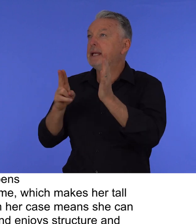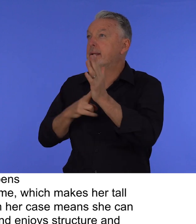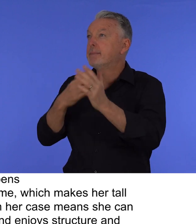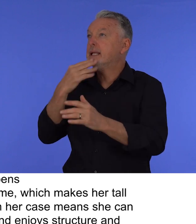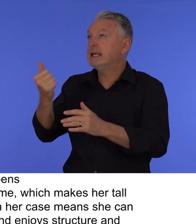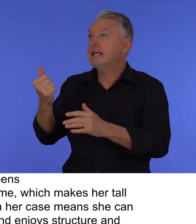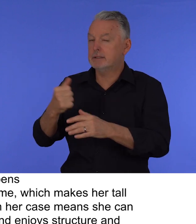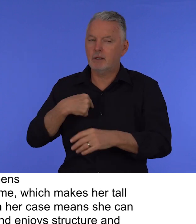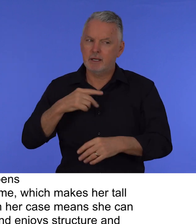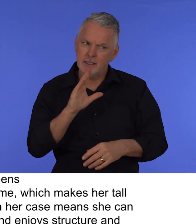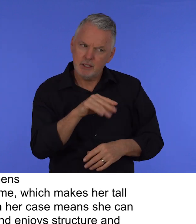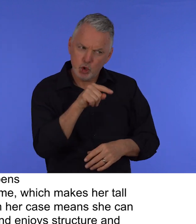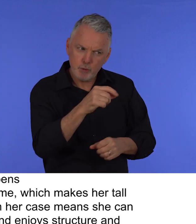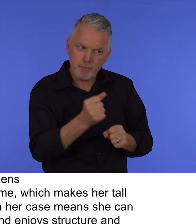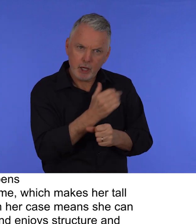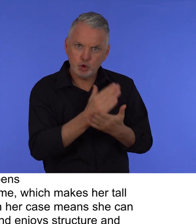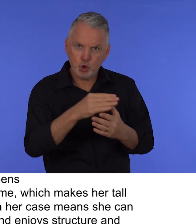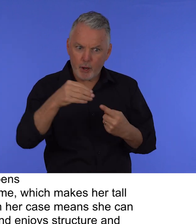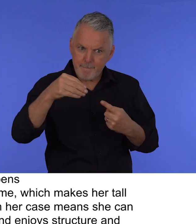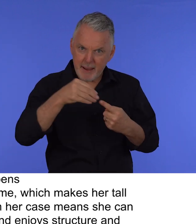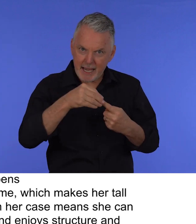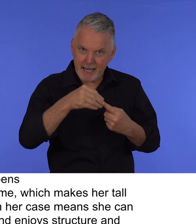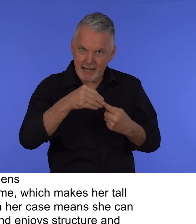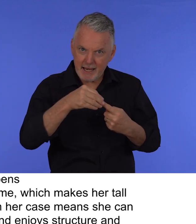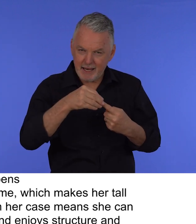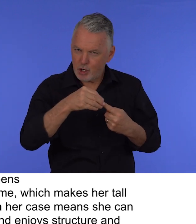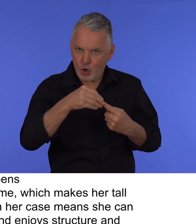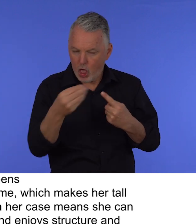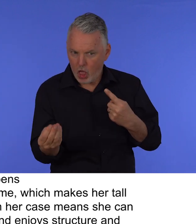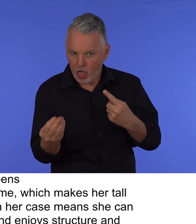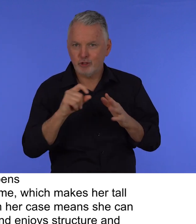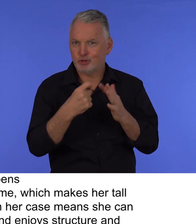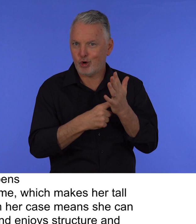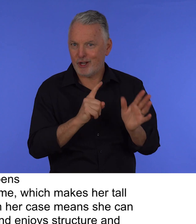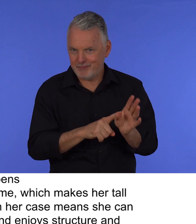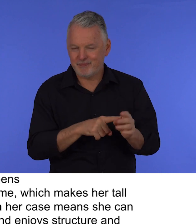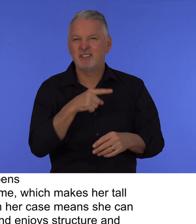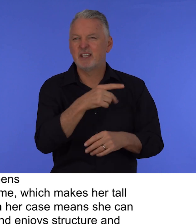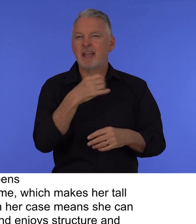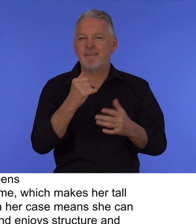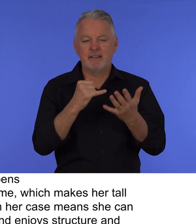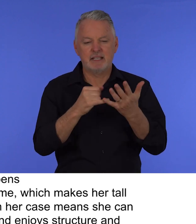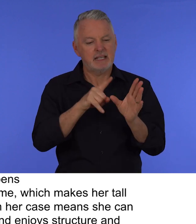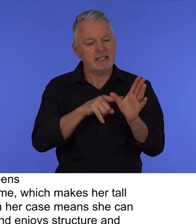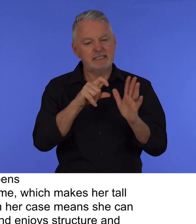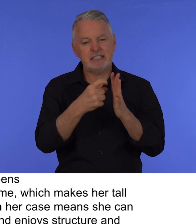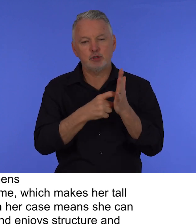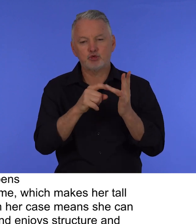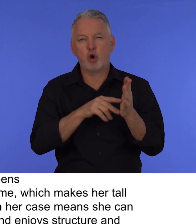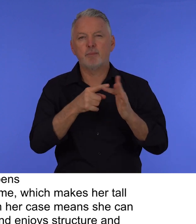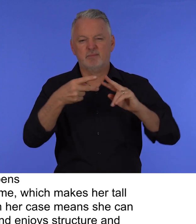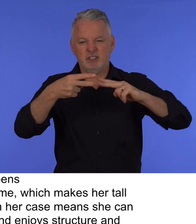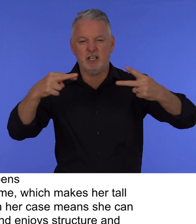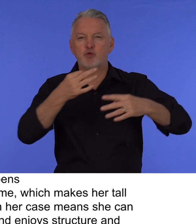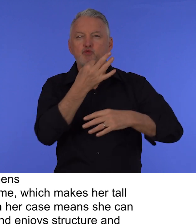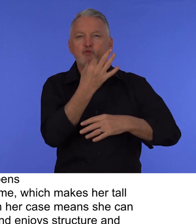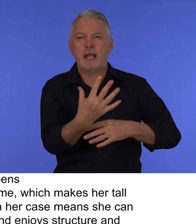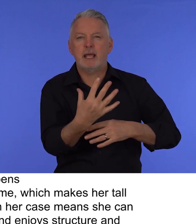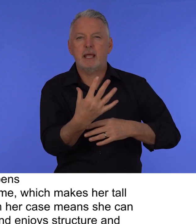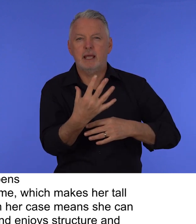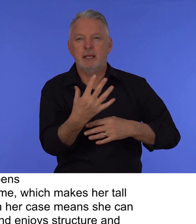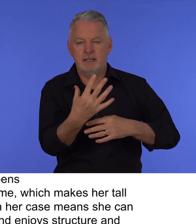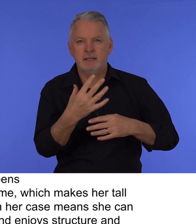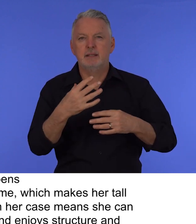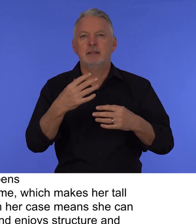new pens. She's learning to keep the lids on now afterwards, so that's really key. She has Soto